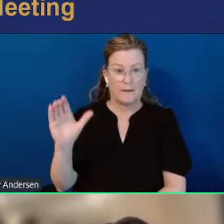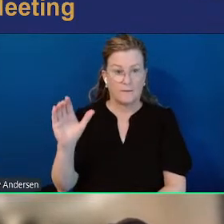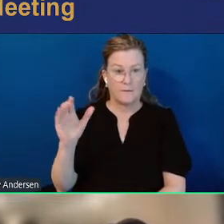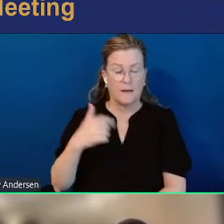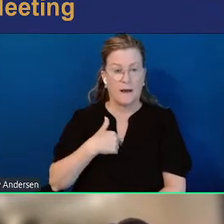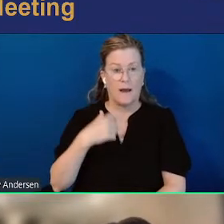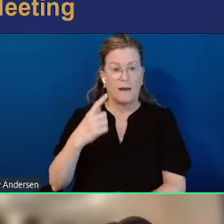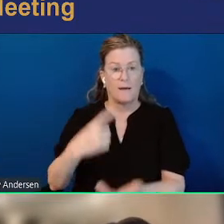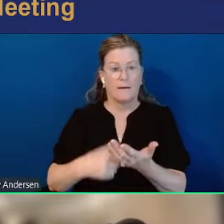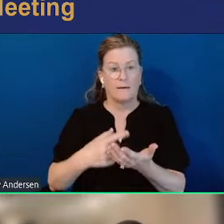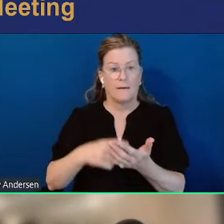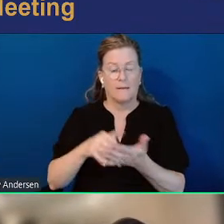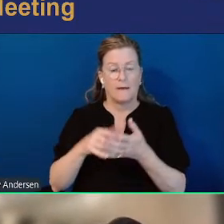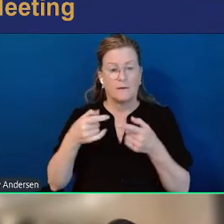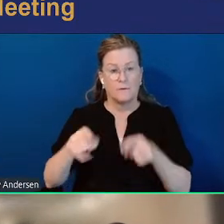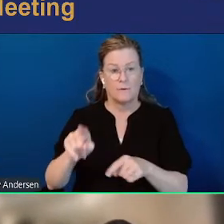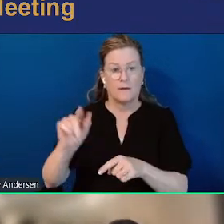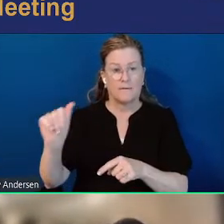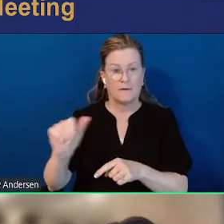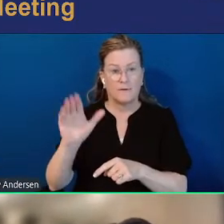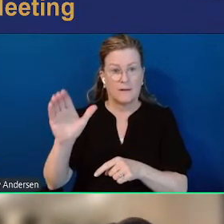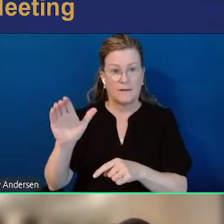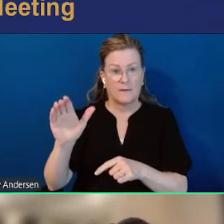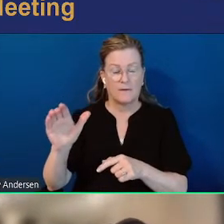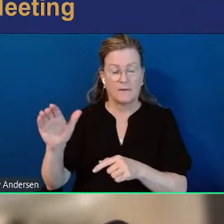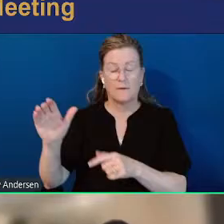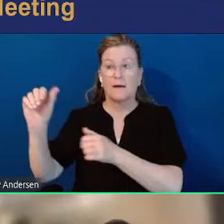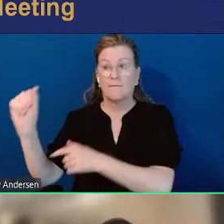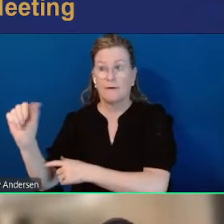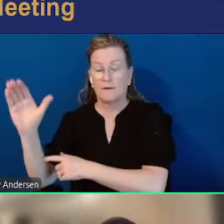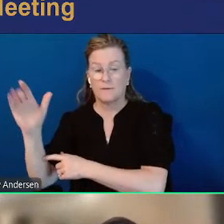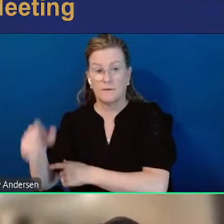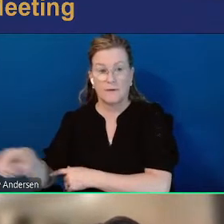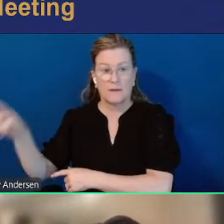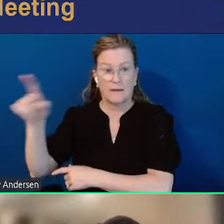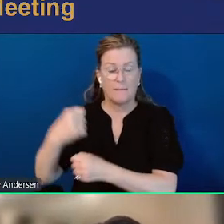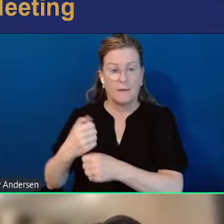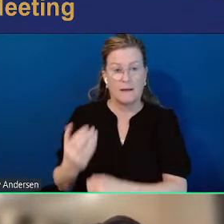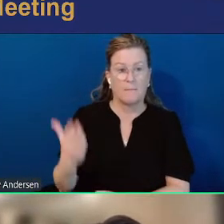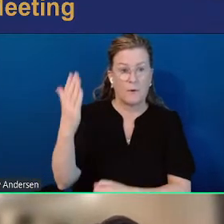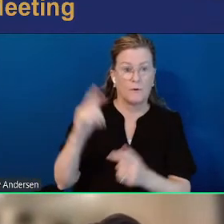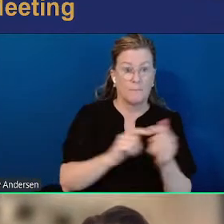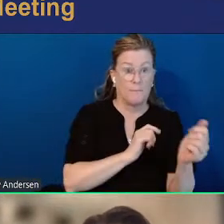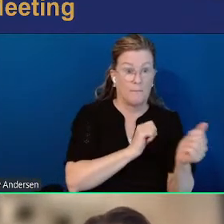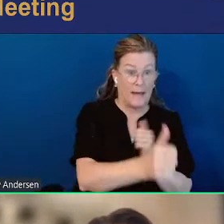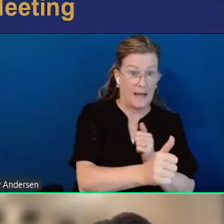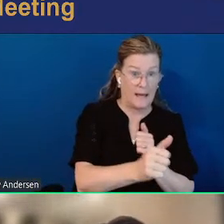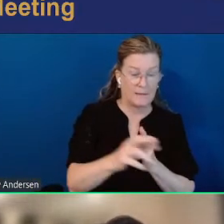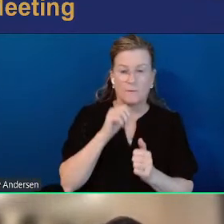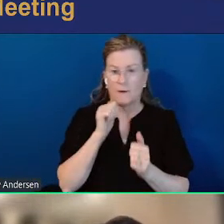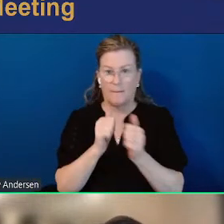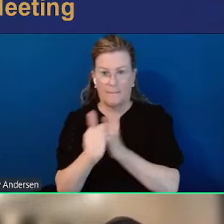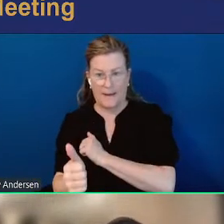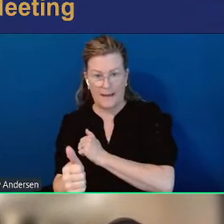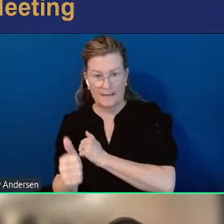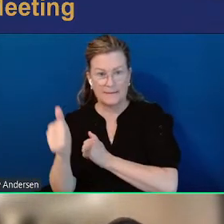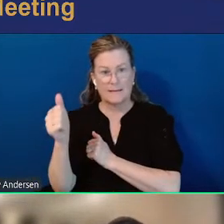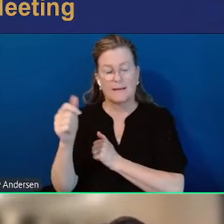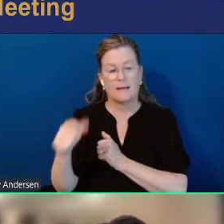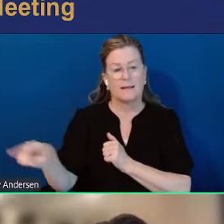over them in advisory council, and then the advisory council makes a motion either to pass that or not to pass. So they're the ones that